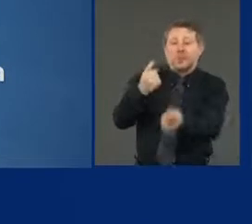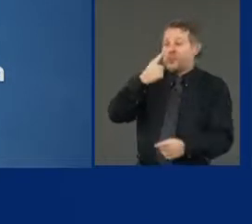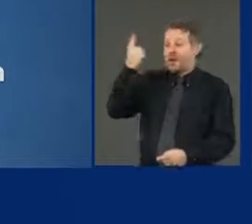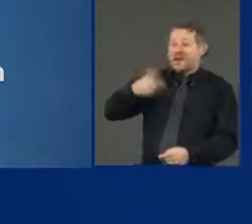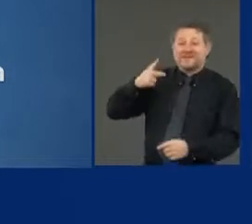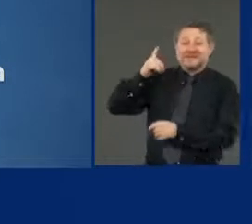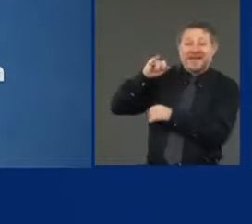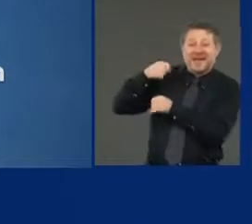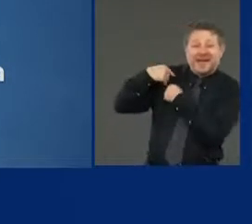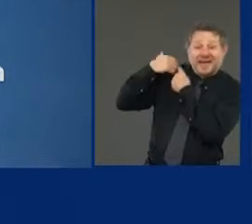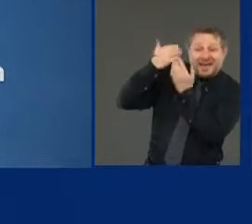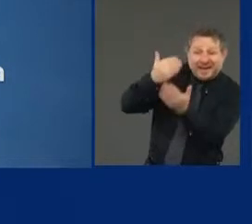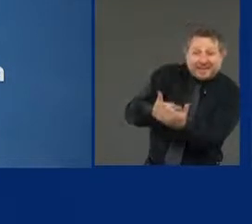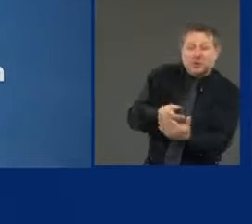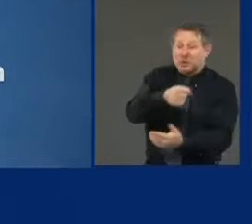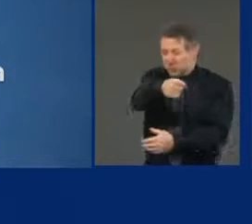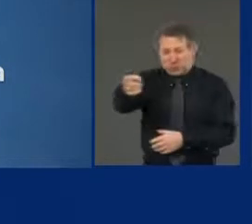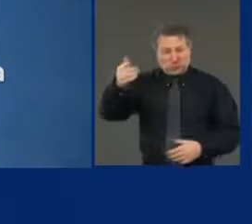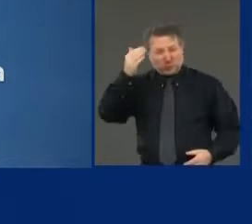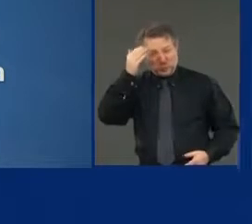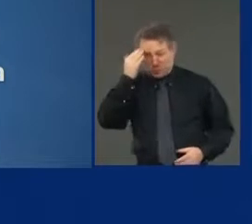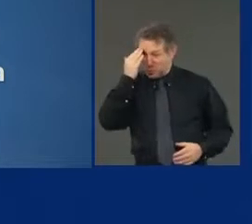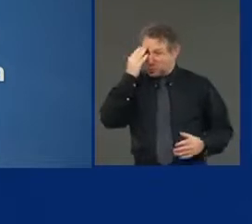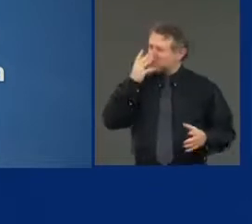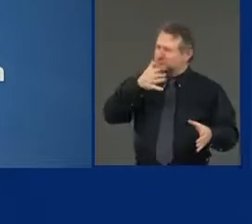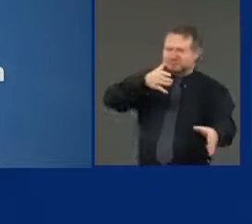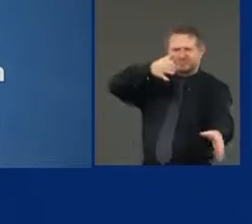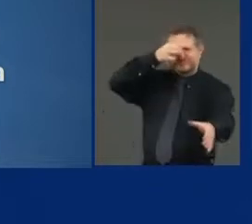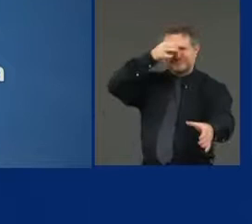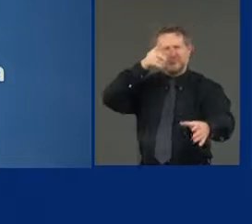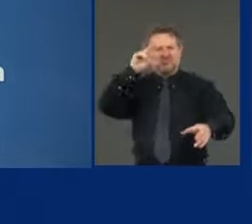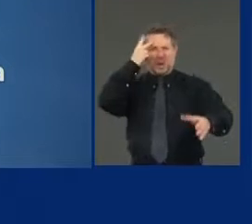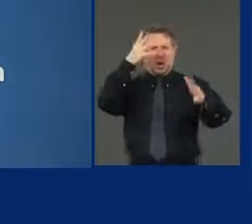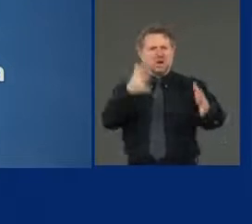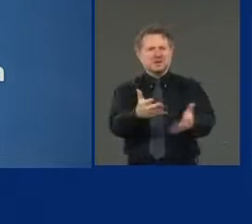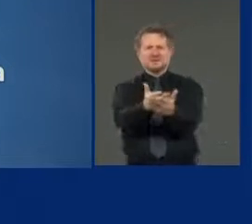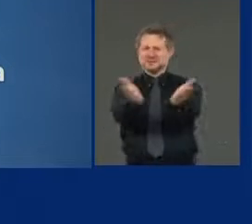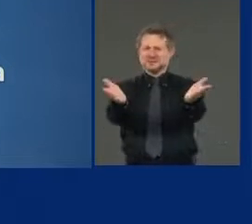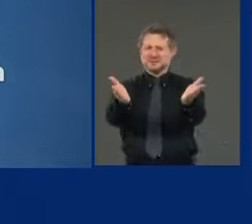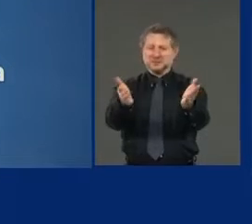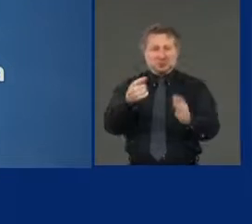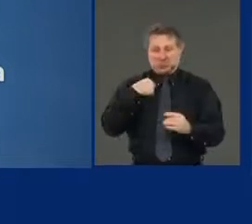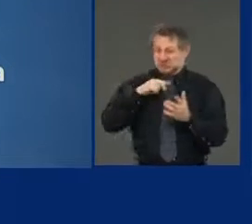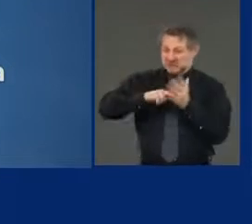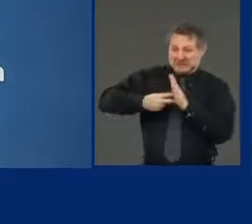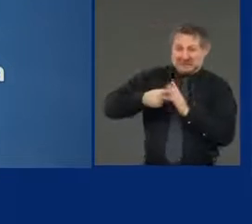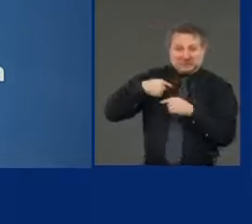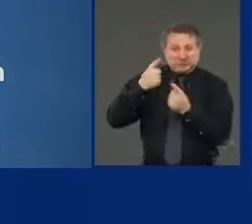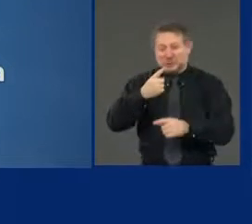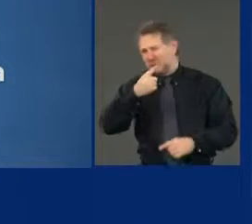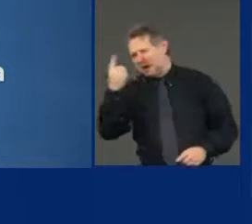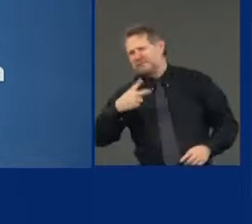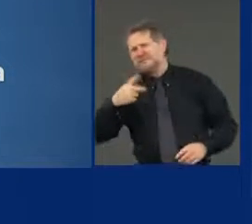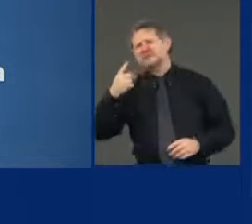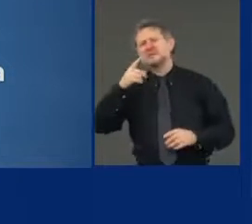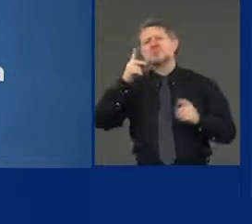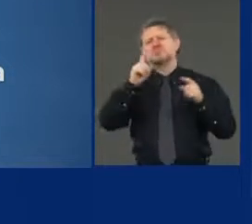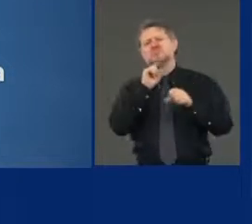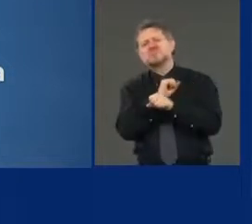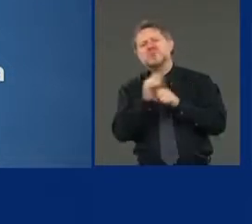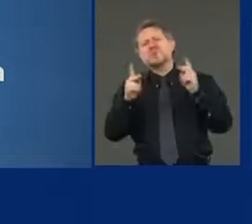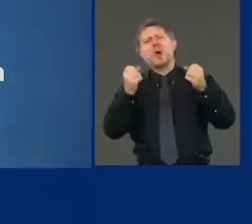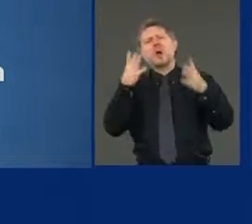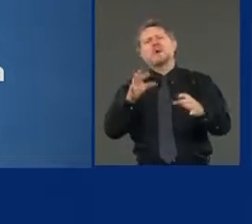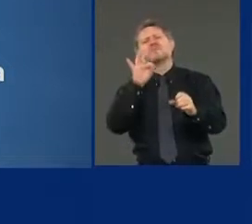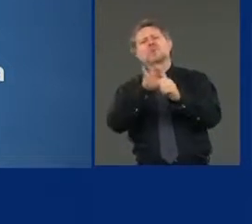all political geniuses, over 2.5 days, how many people do you think went